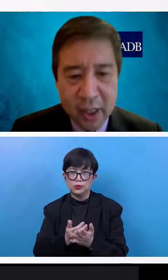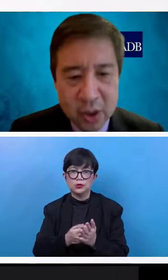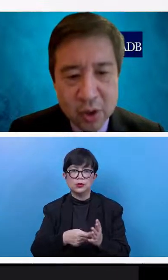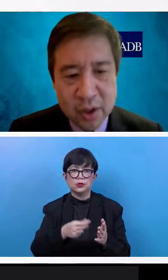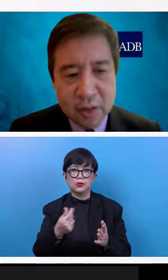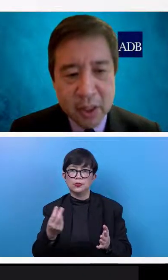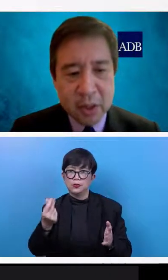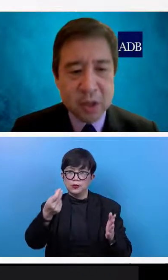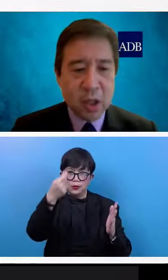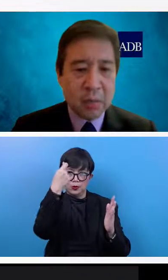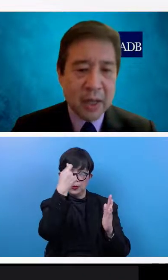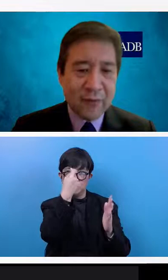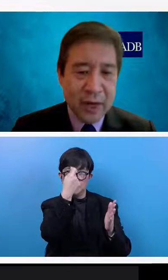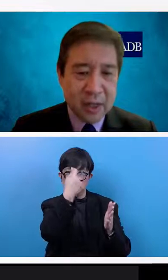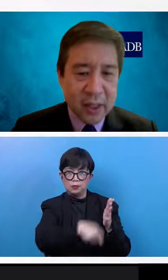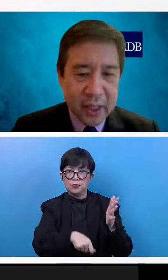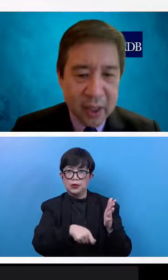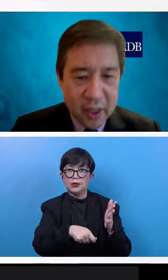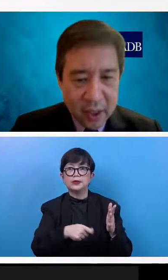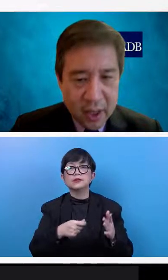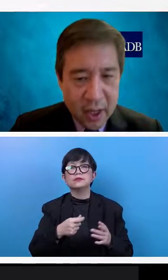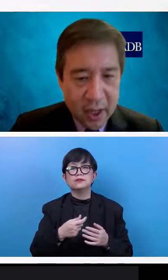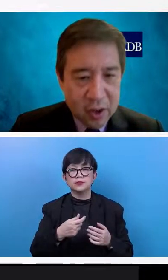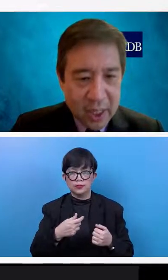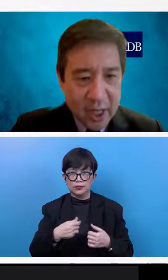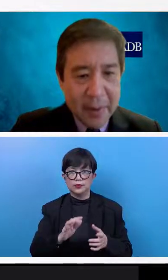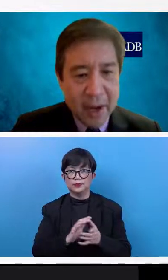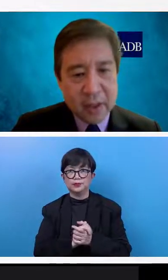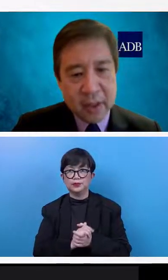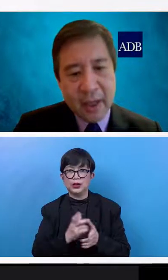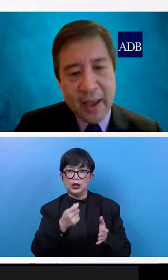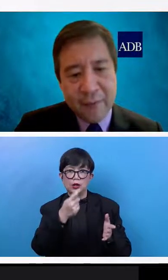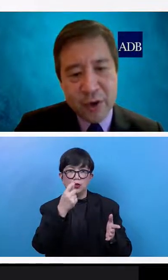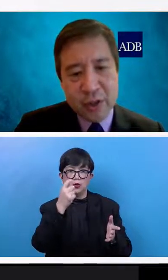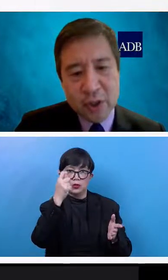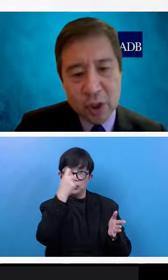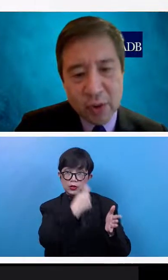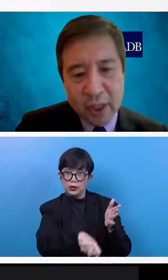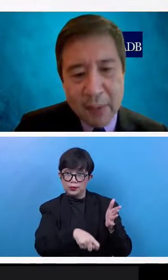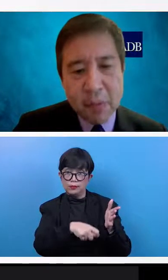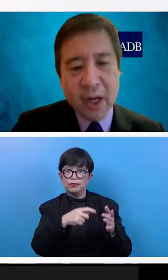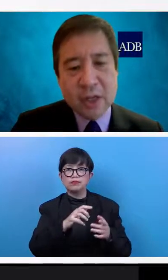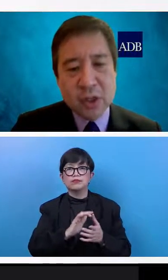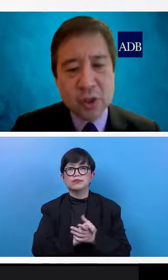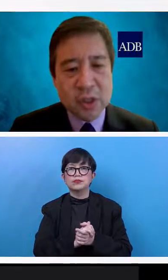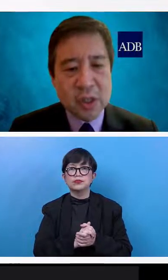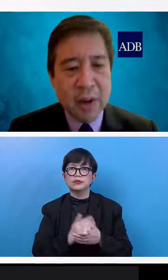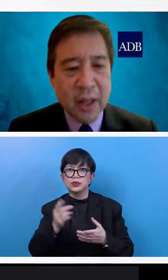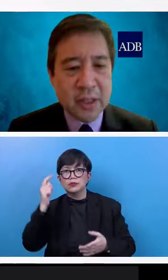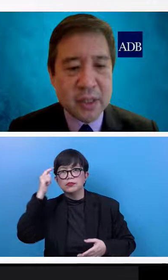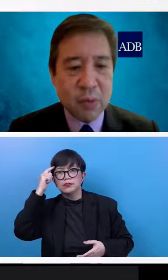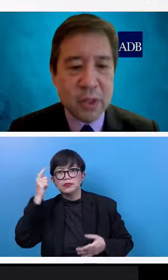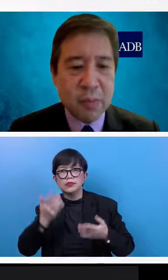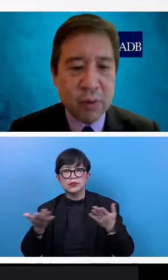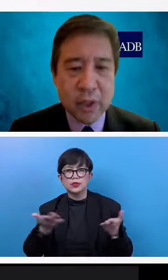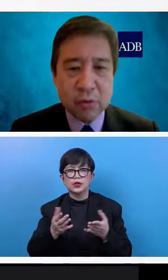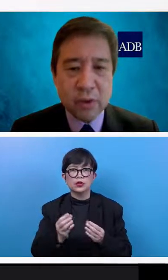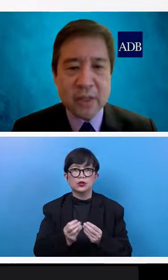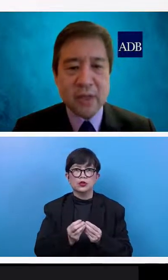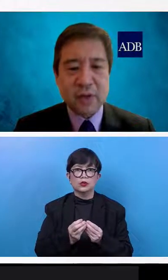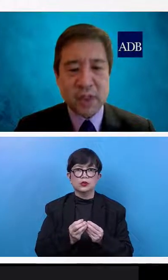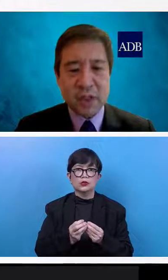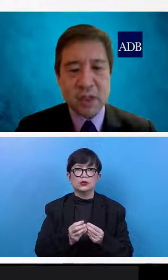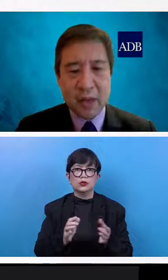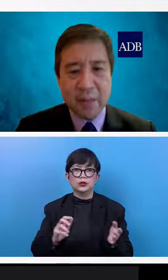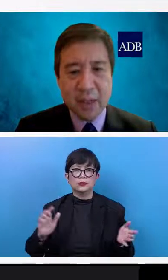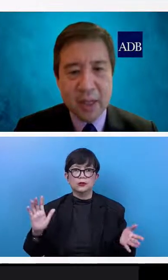scarring issues in the medium term, and finally, think about efforts to create labor market institutions and policies that will support the creation